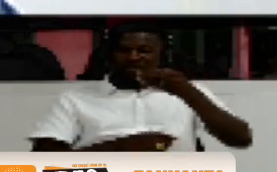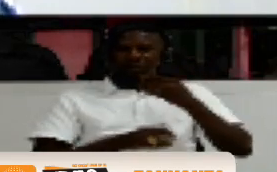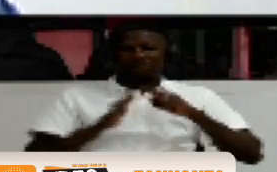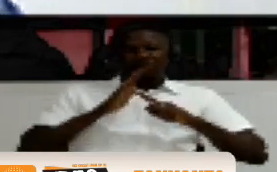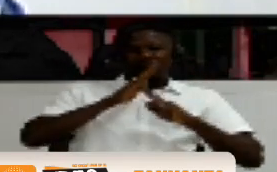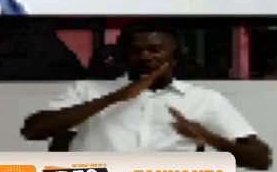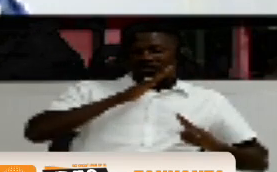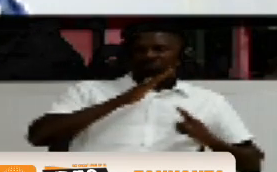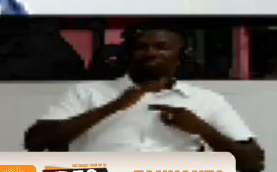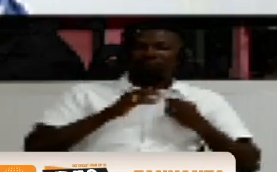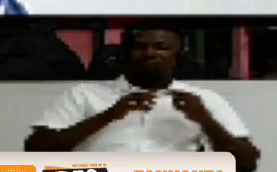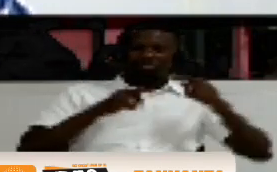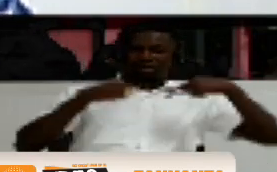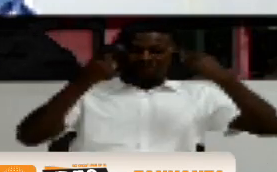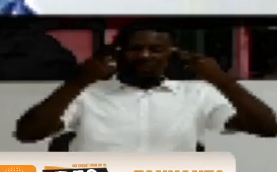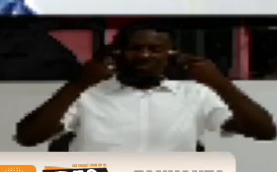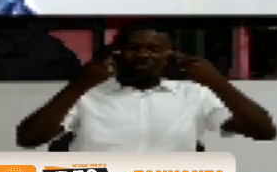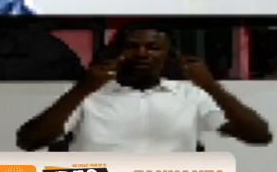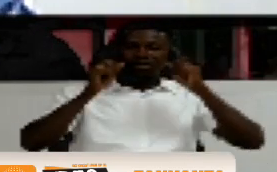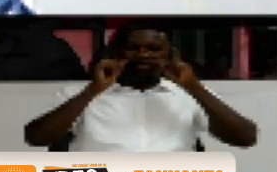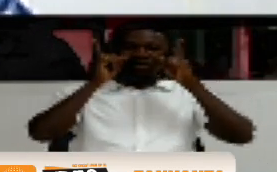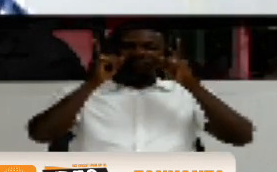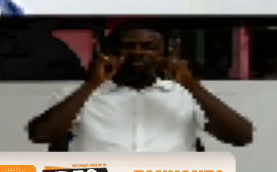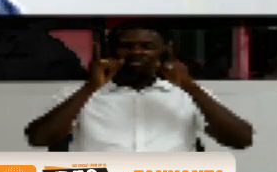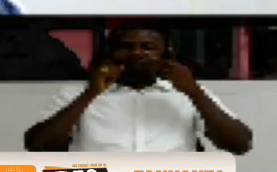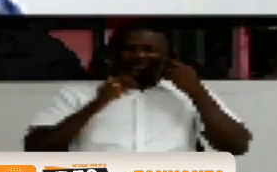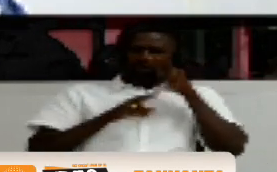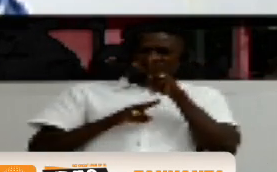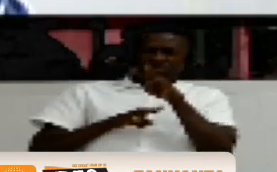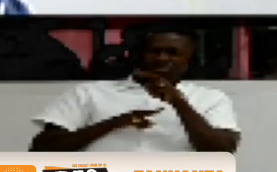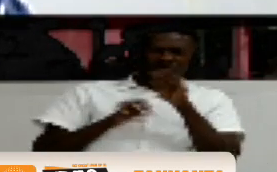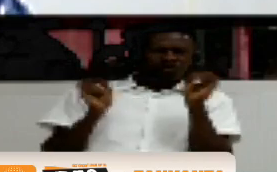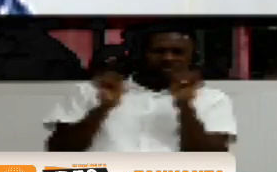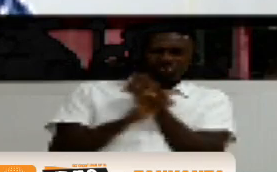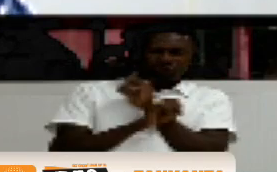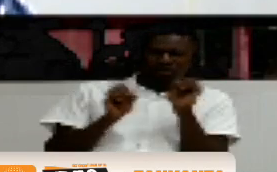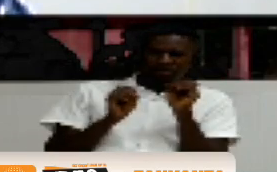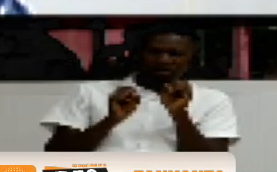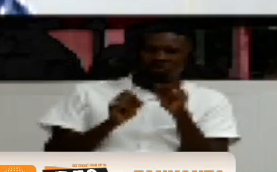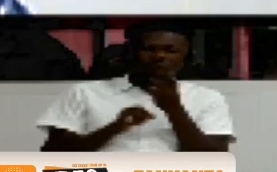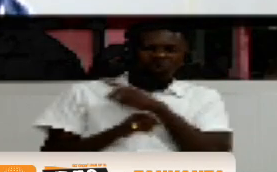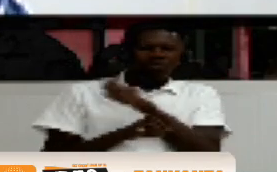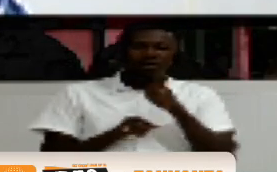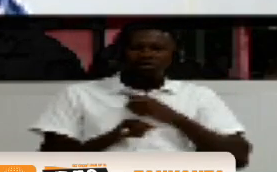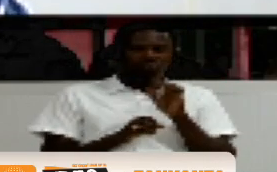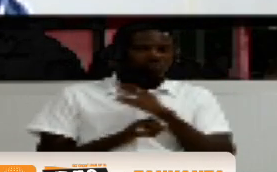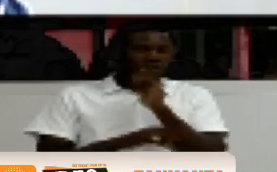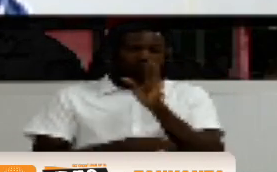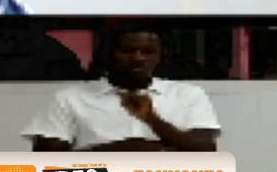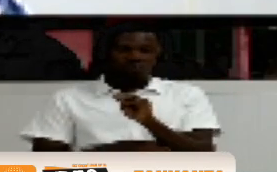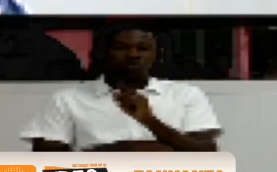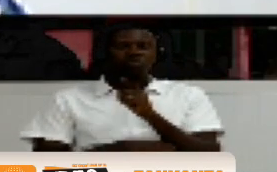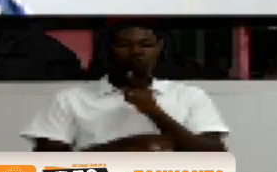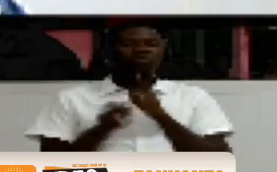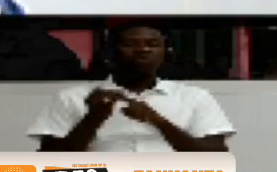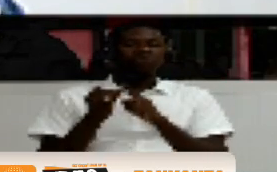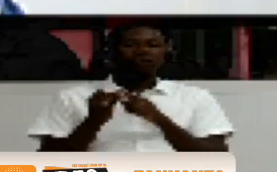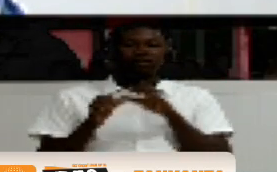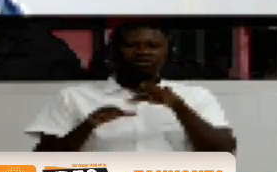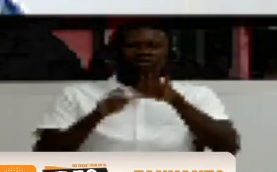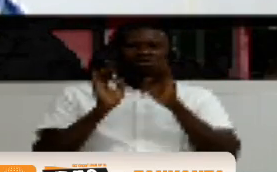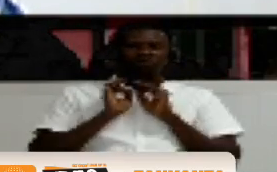life to looking forward to almost nothing. What they could not do was take away